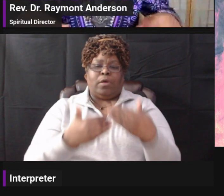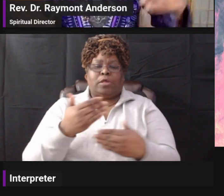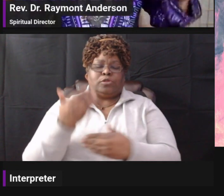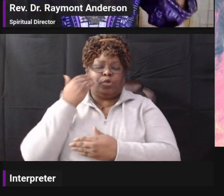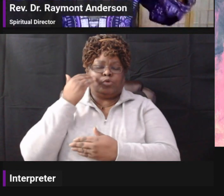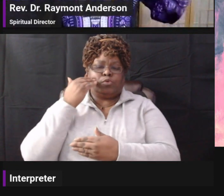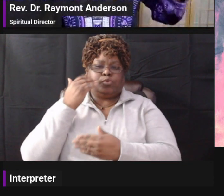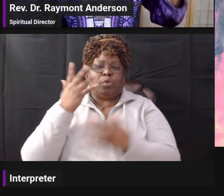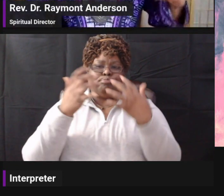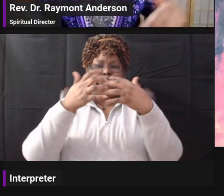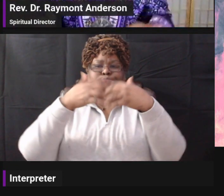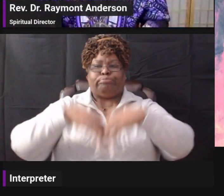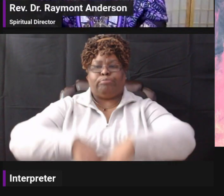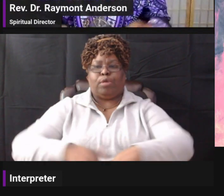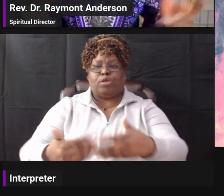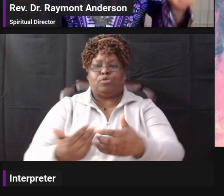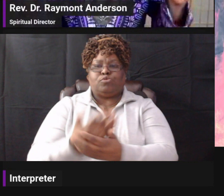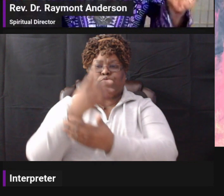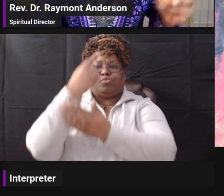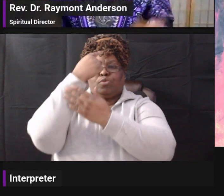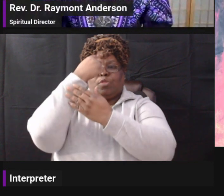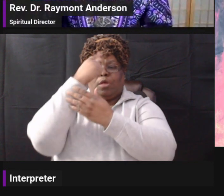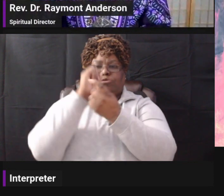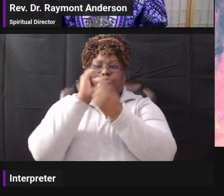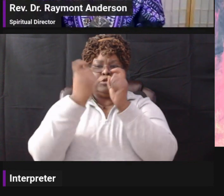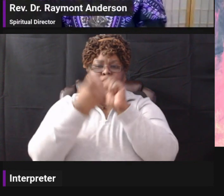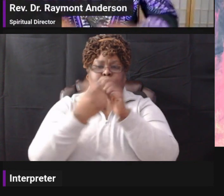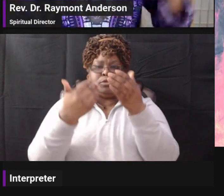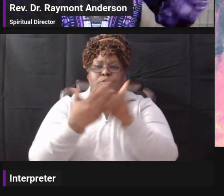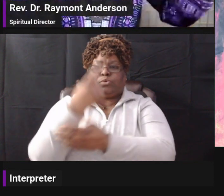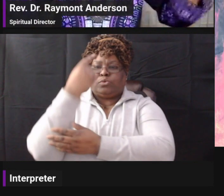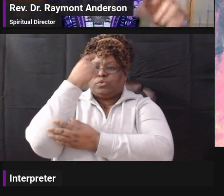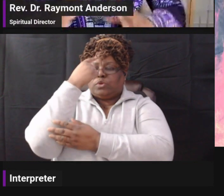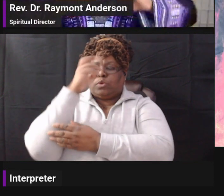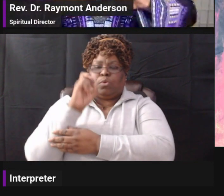whole process of like deconstructing new thought or decolonizing new thought,